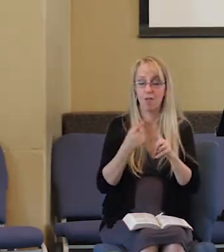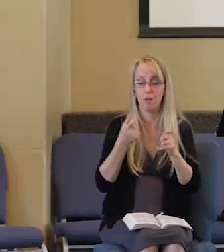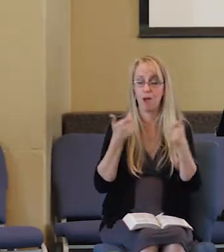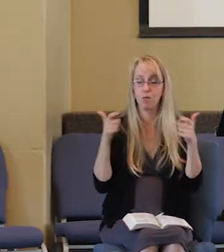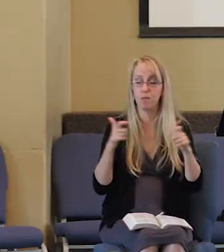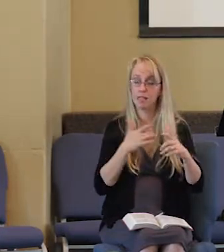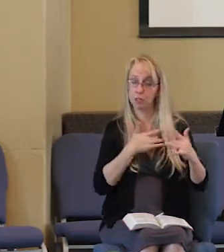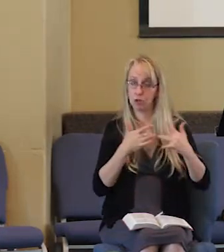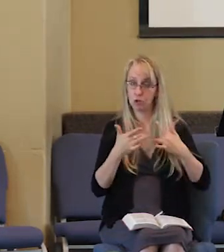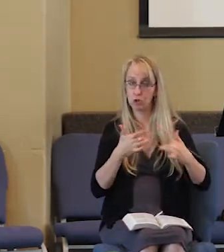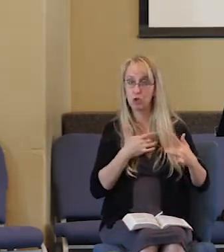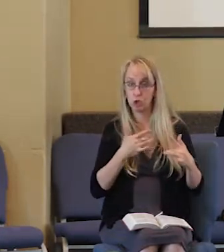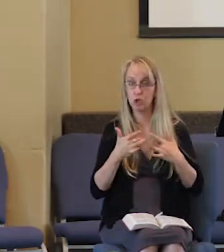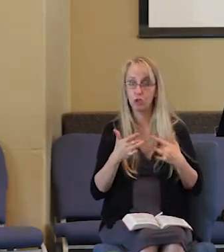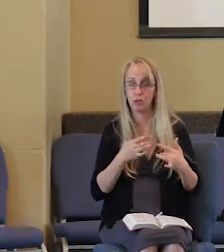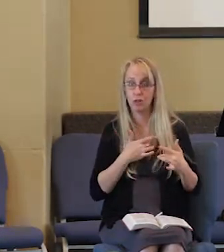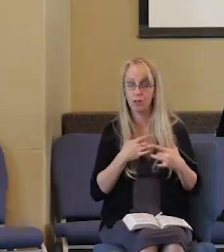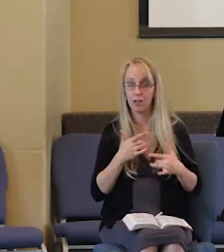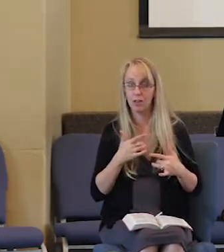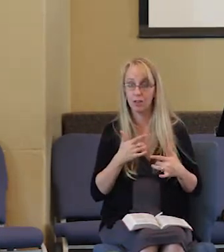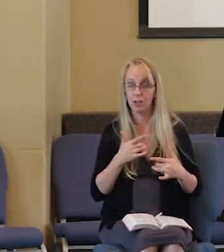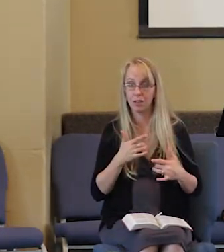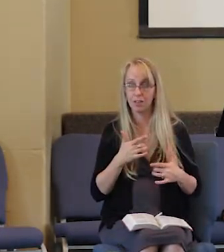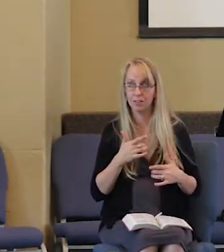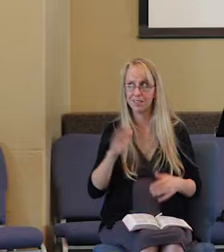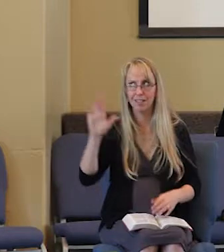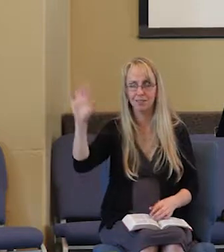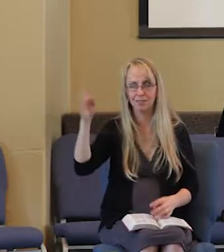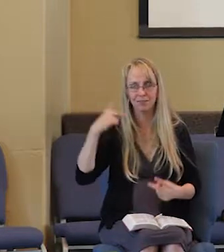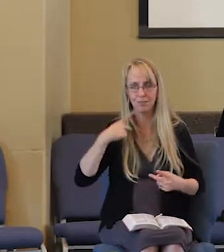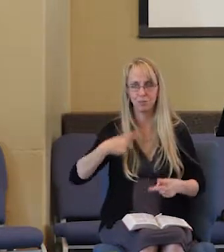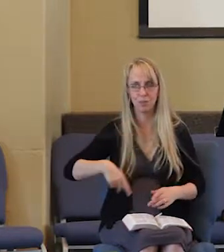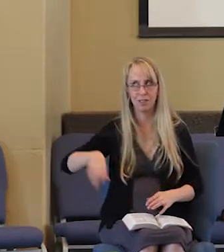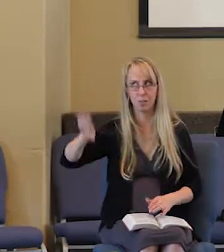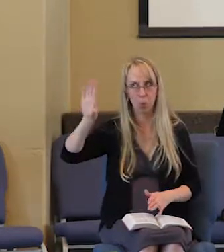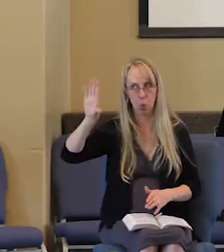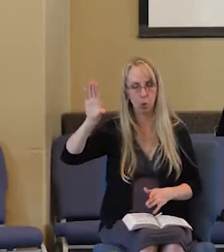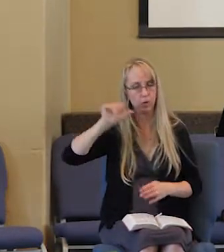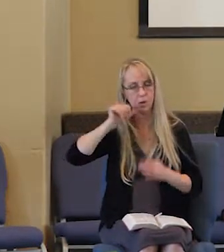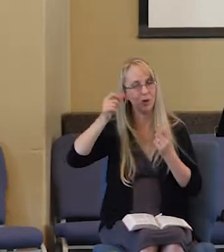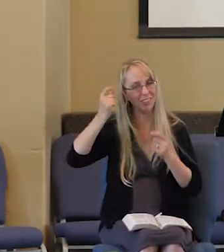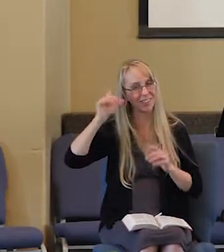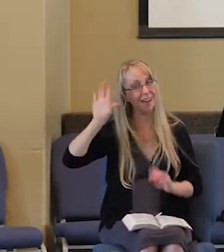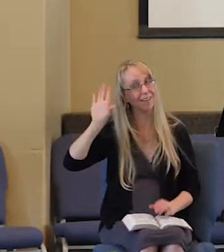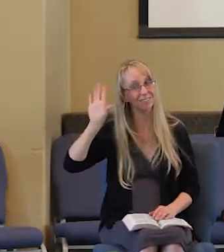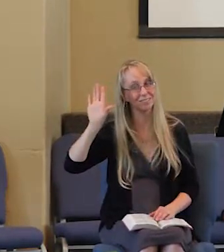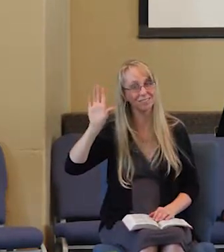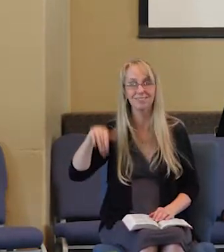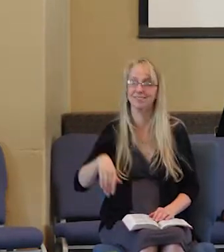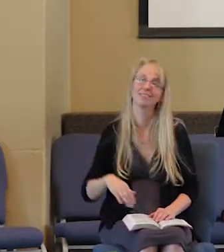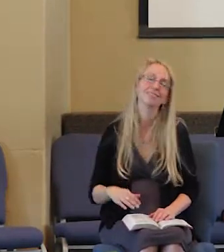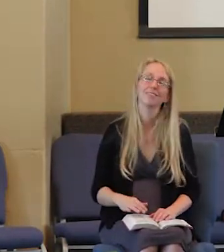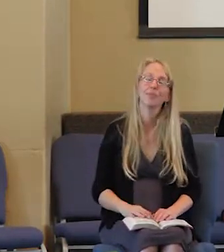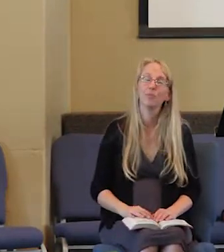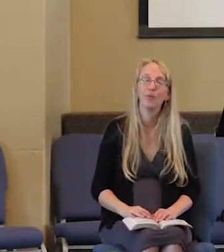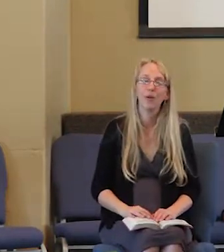out of my great concern and provocation." Priest, you just don't understand.